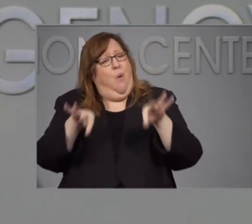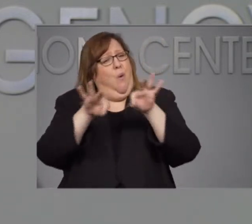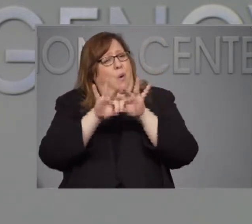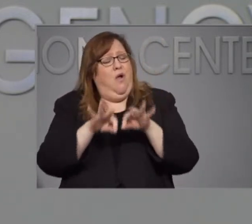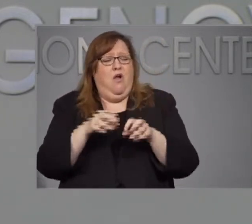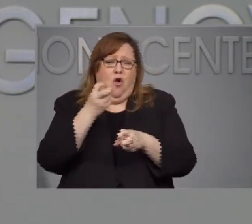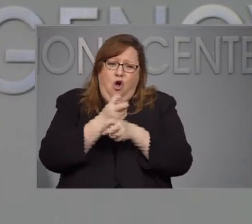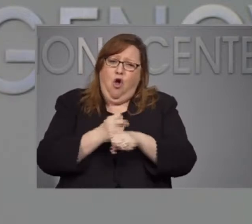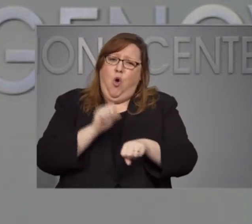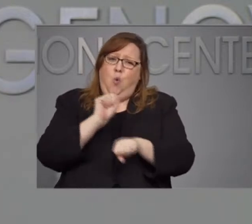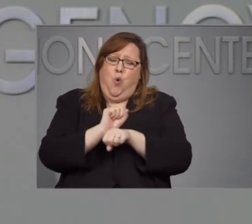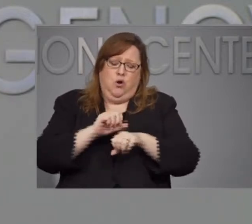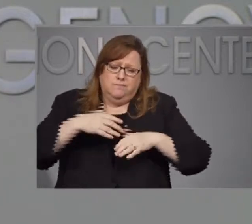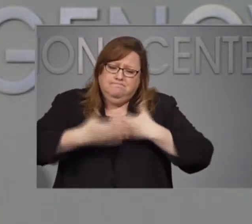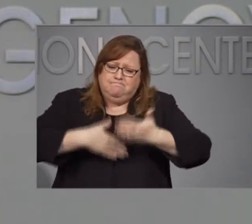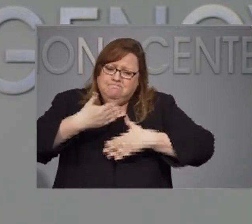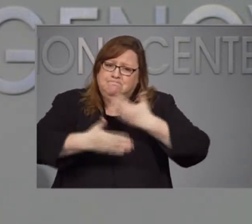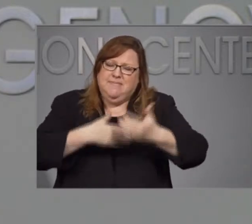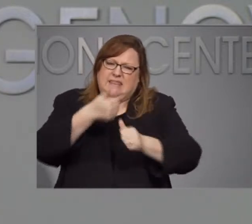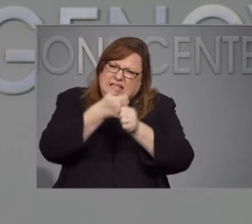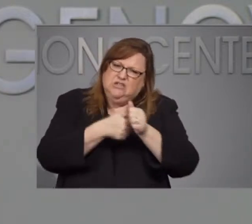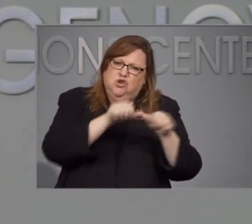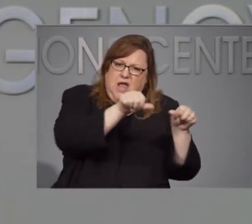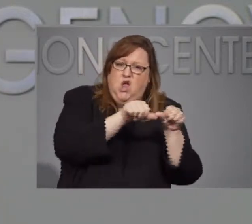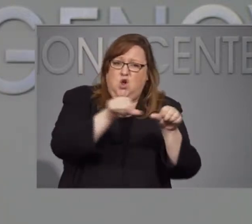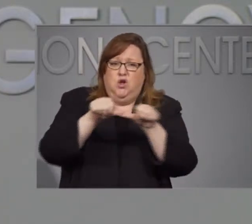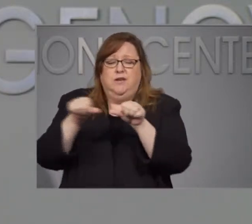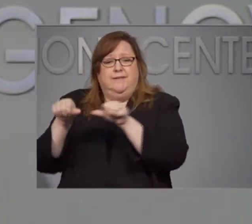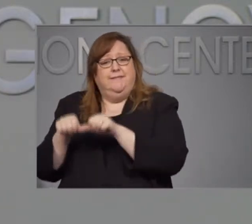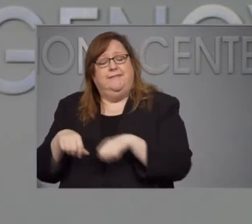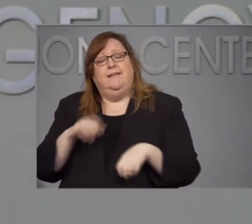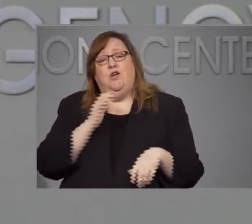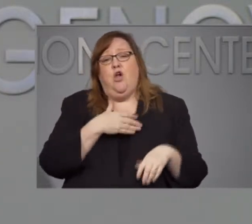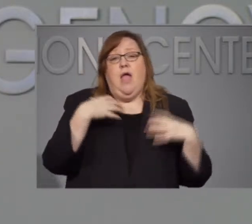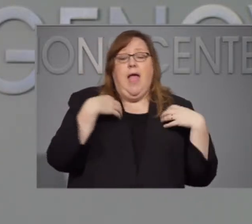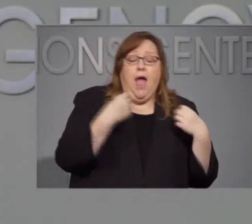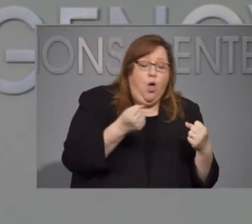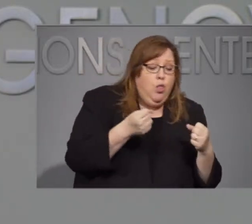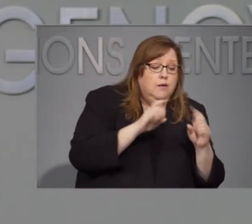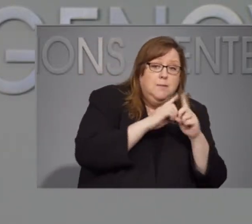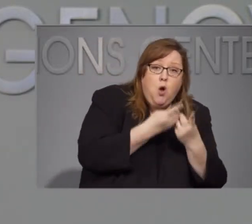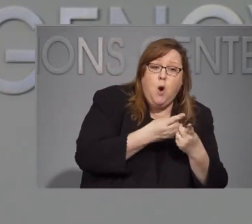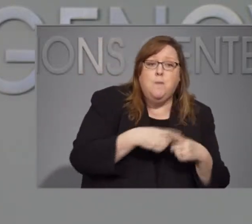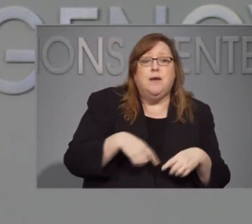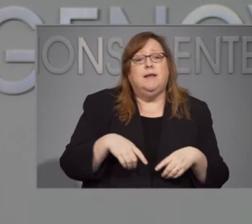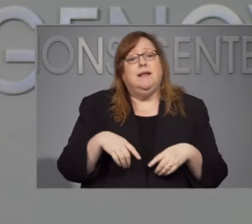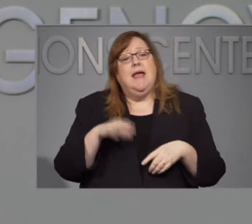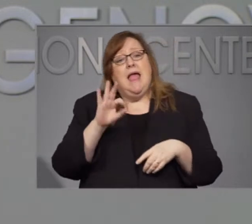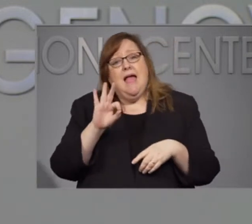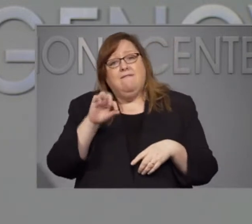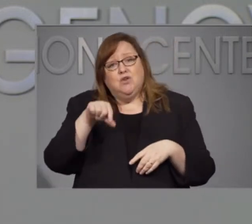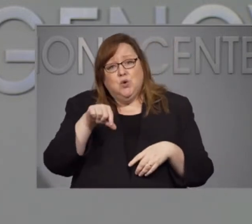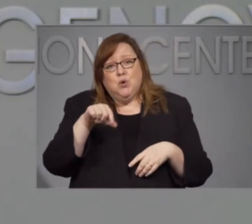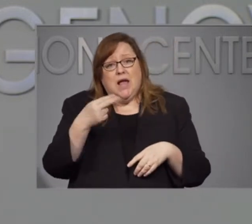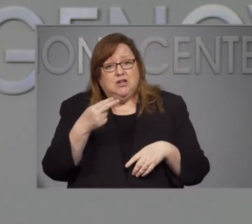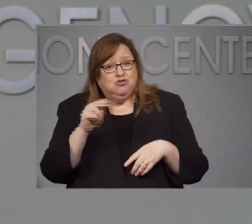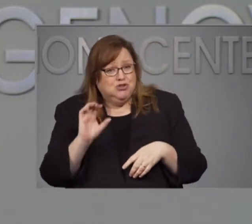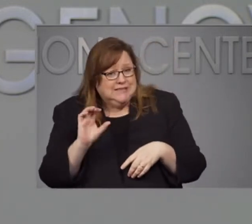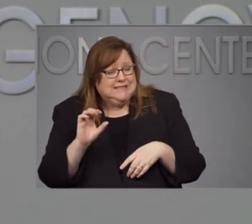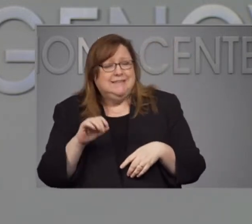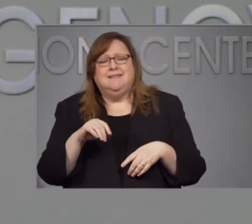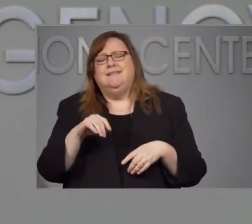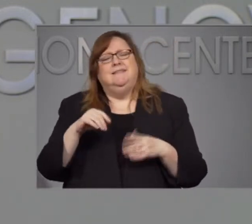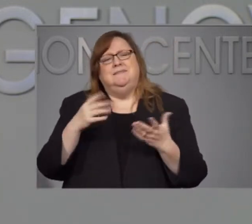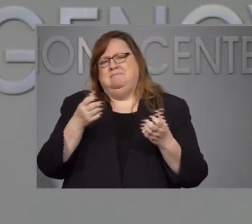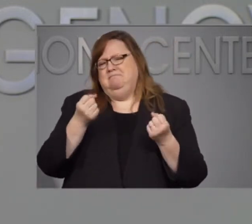many partners. We want our health systems involved, the FQHCs, our other doctors and clinicians, and it's going to take